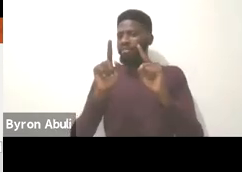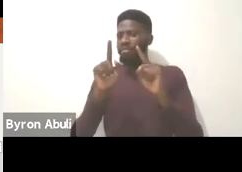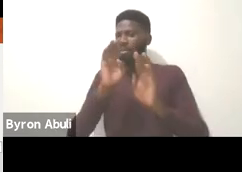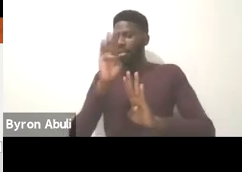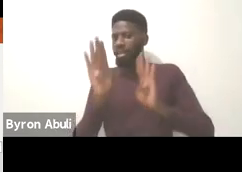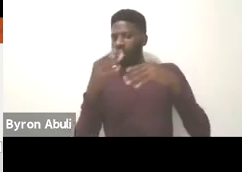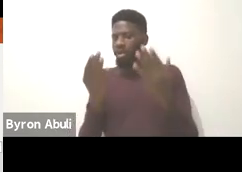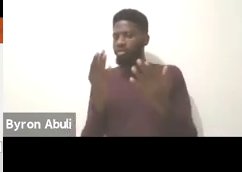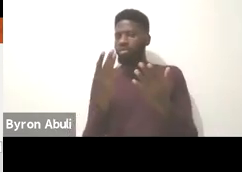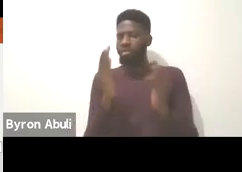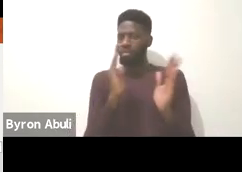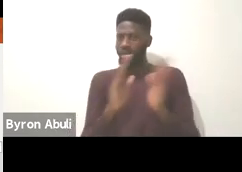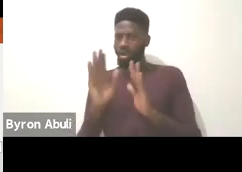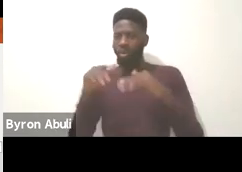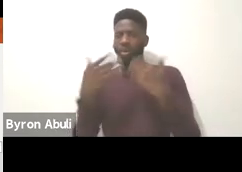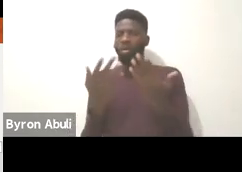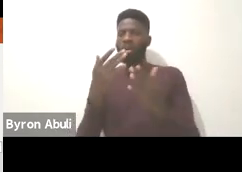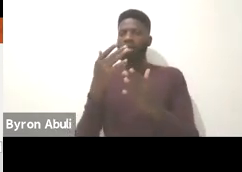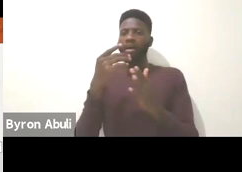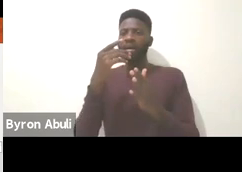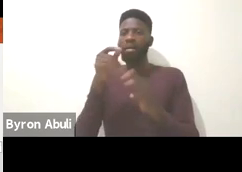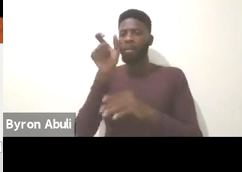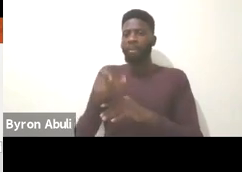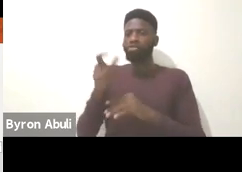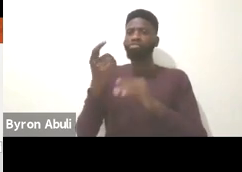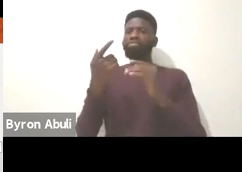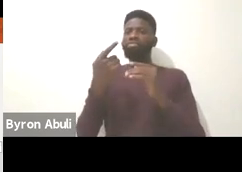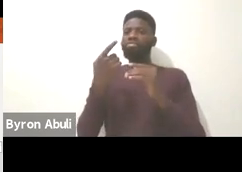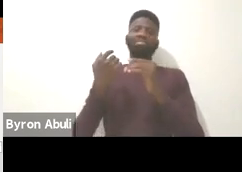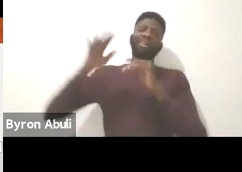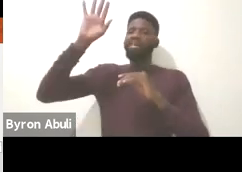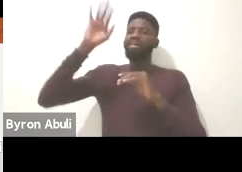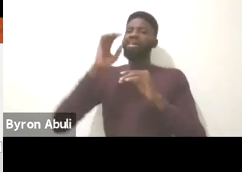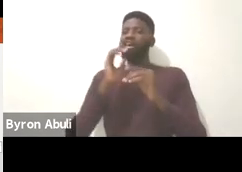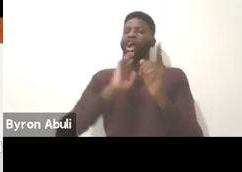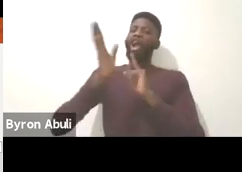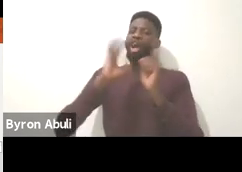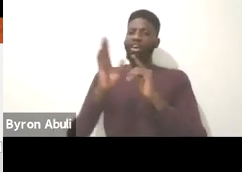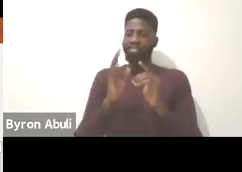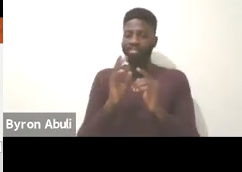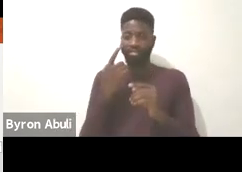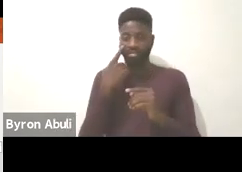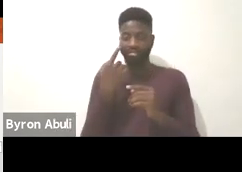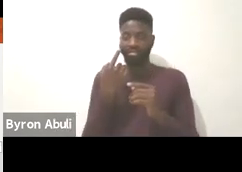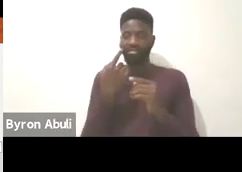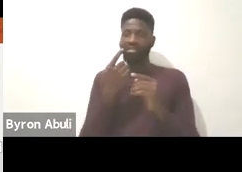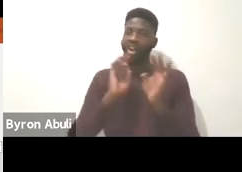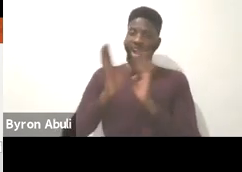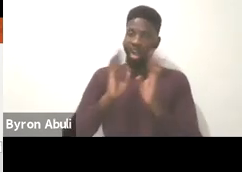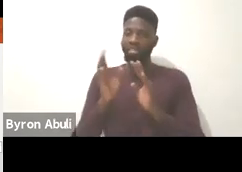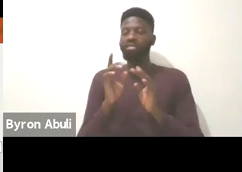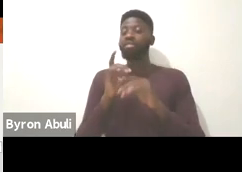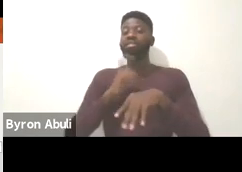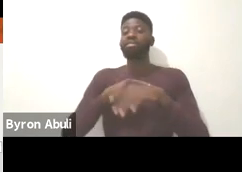be randomly someone that just shouts out whatever they think is in their head? See, that kind of just